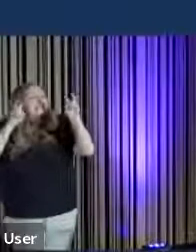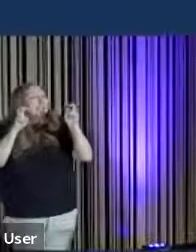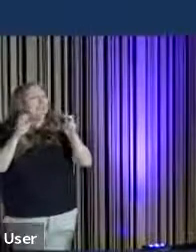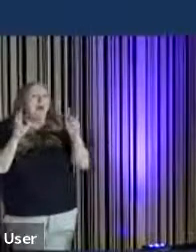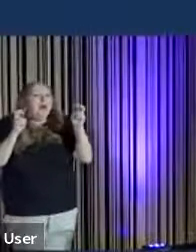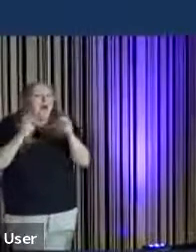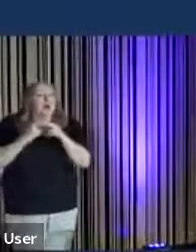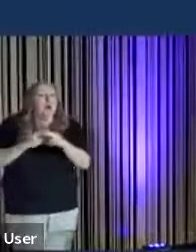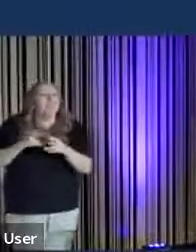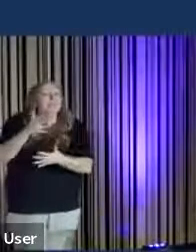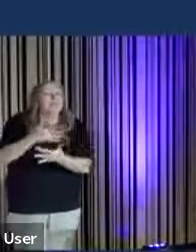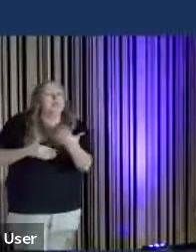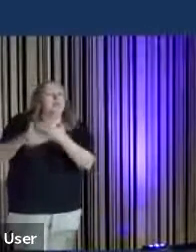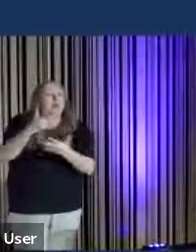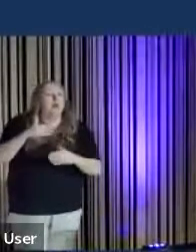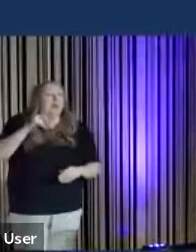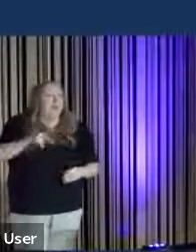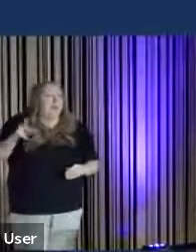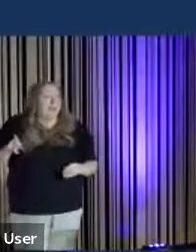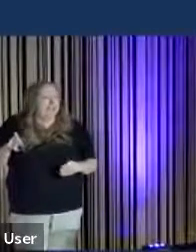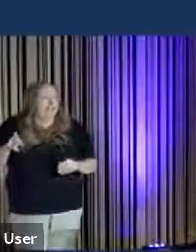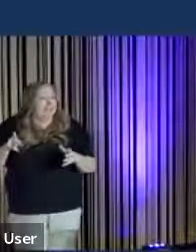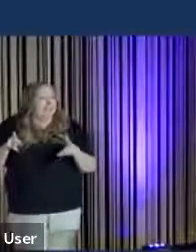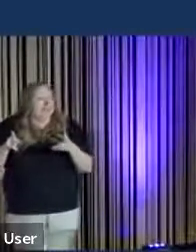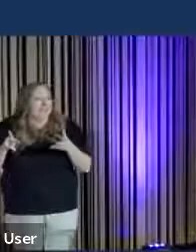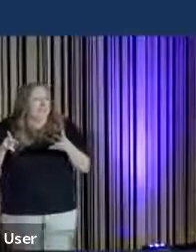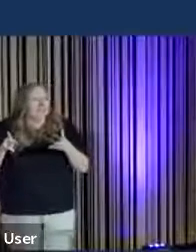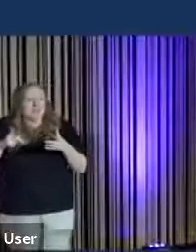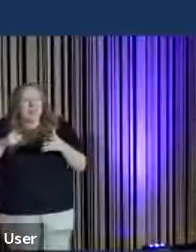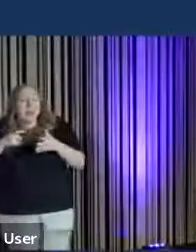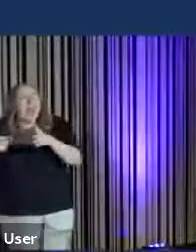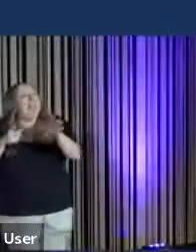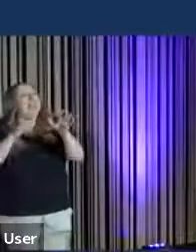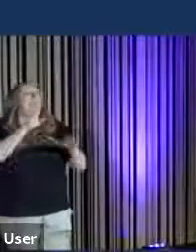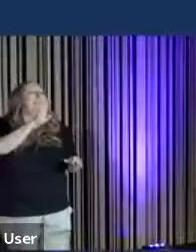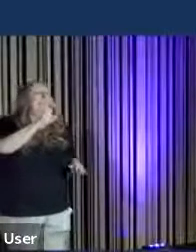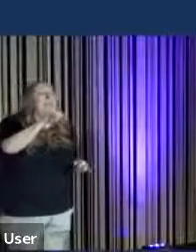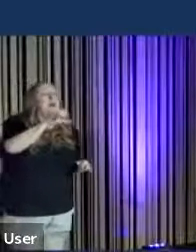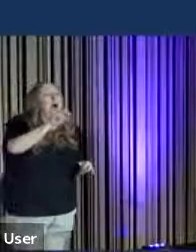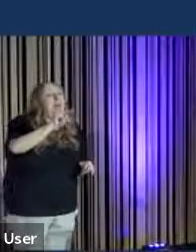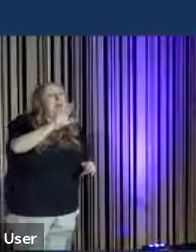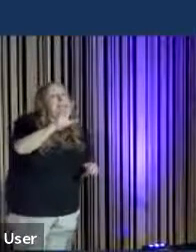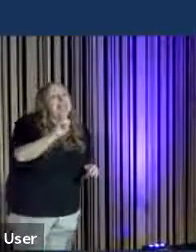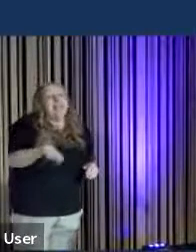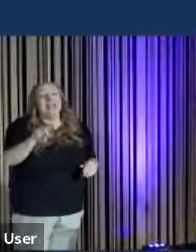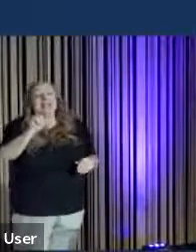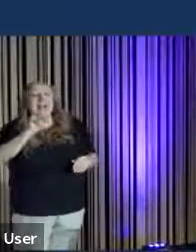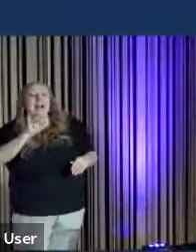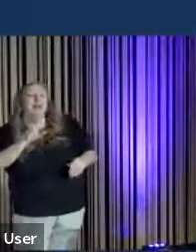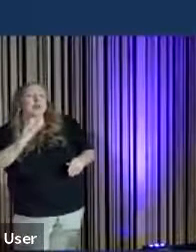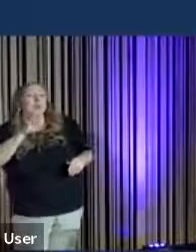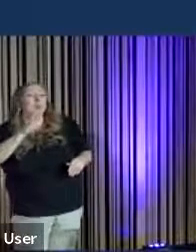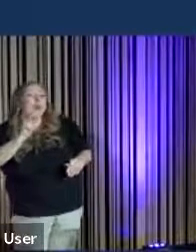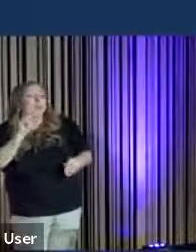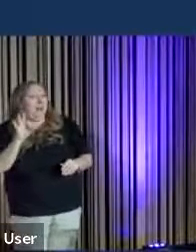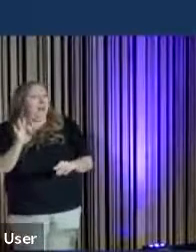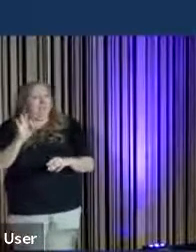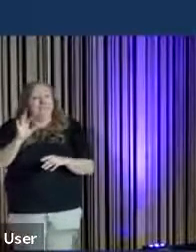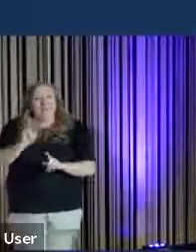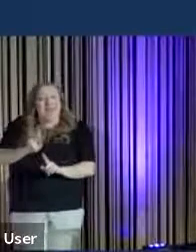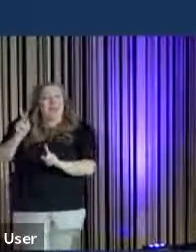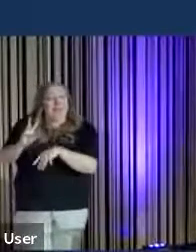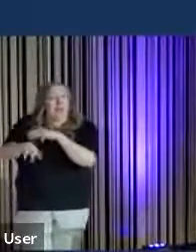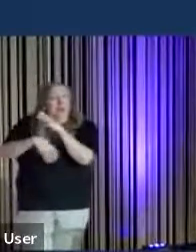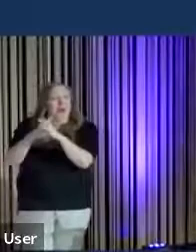of plankton, the sort of the Beyoncés, the Taylor Swifts of the plankton world, okay? And then we have these